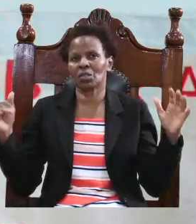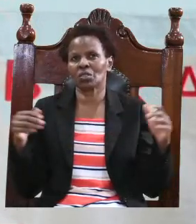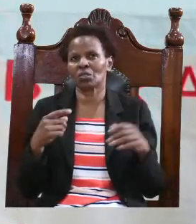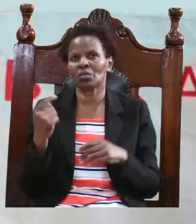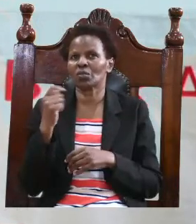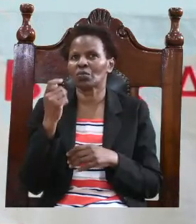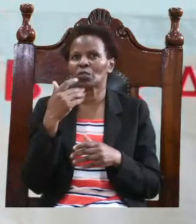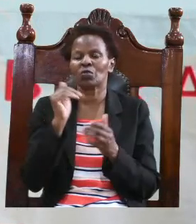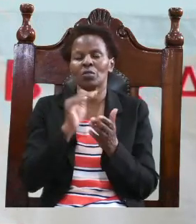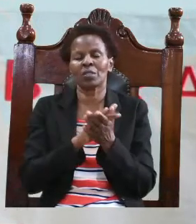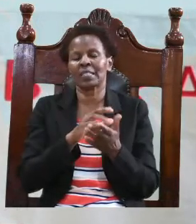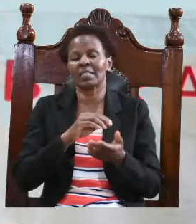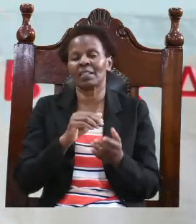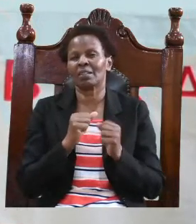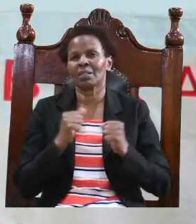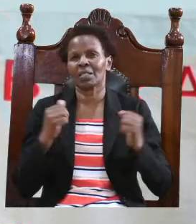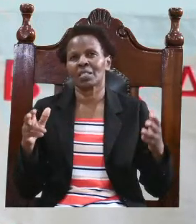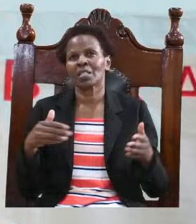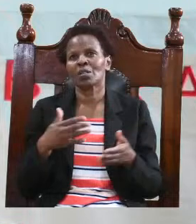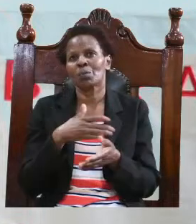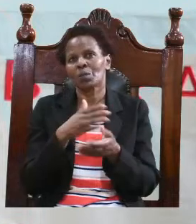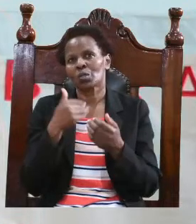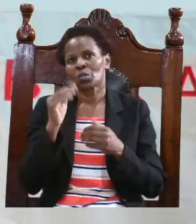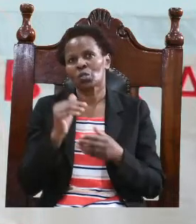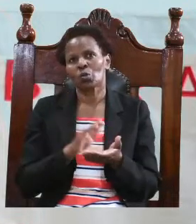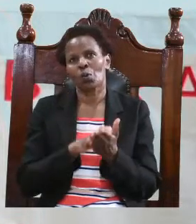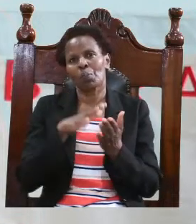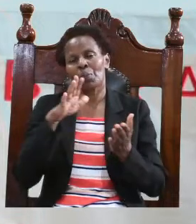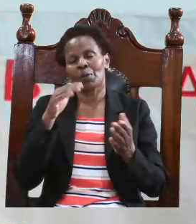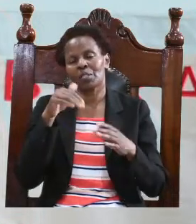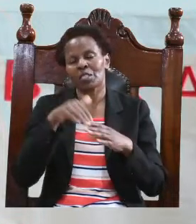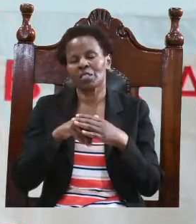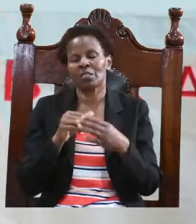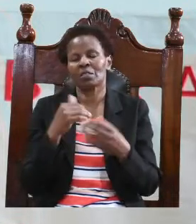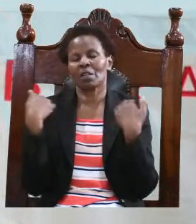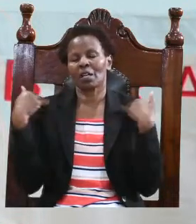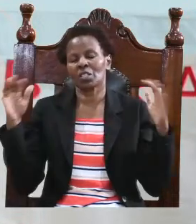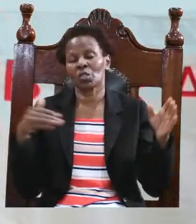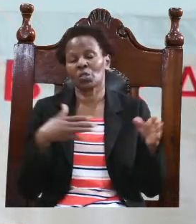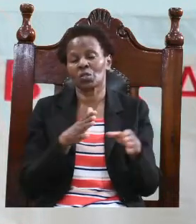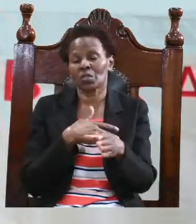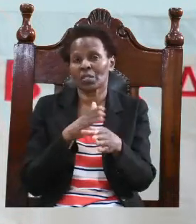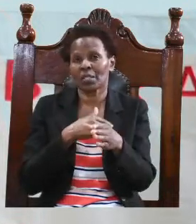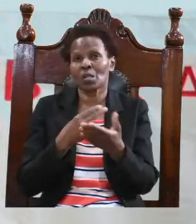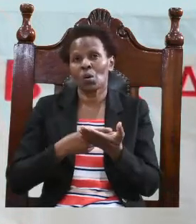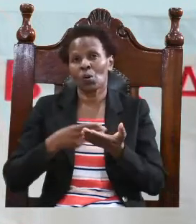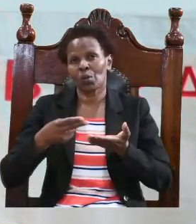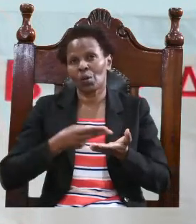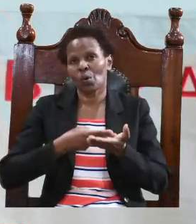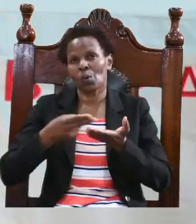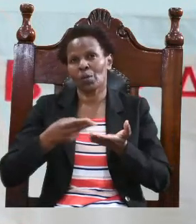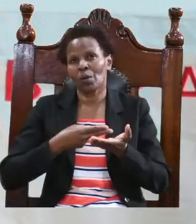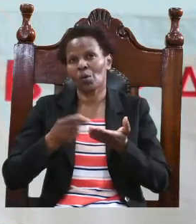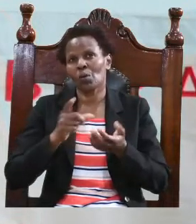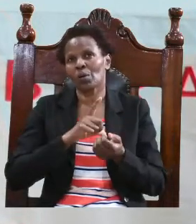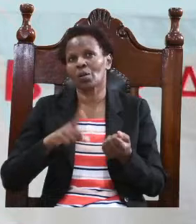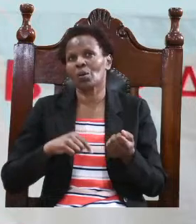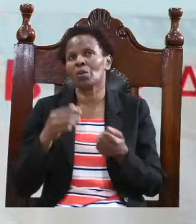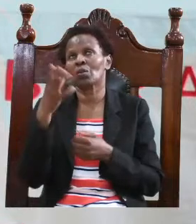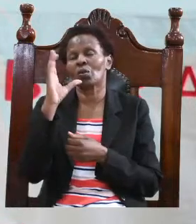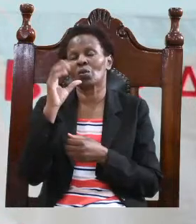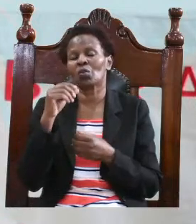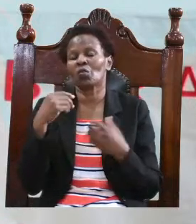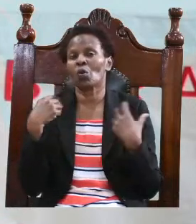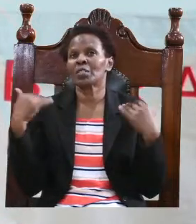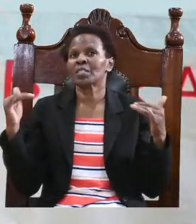proclaim your greatness and sing your praise in the angels' song, saying, Holy, holy, holy, holy Lord,